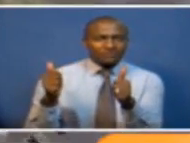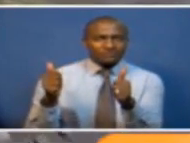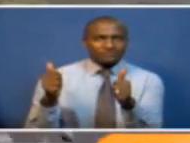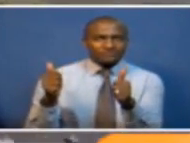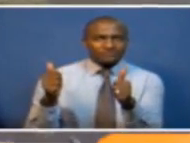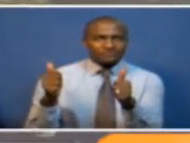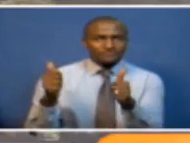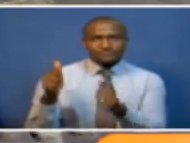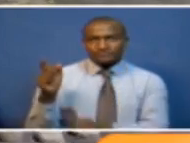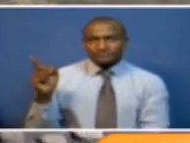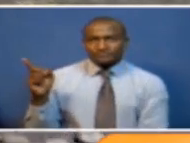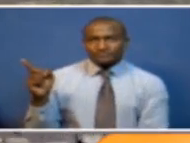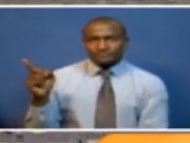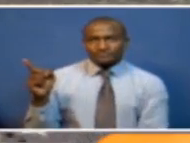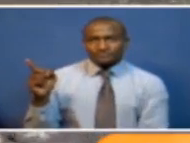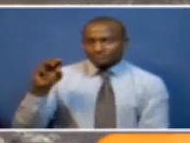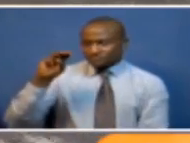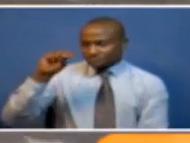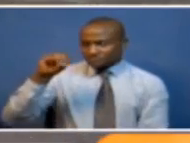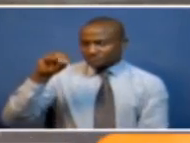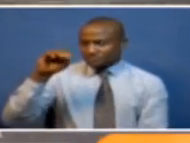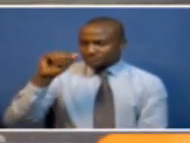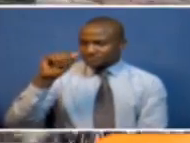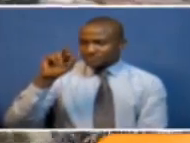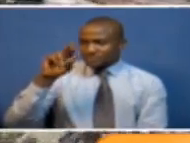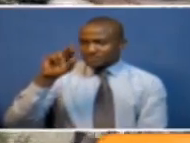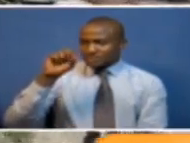This is Marsabit County,